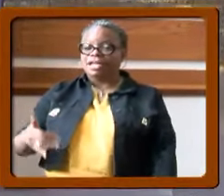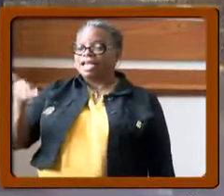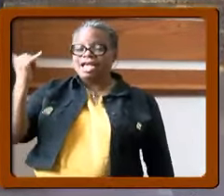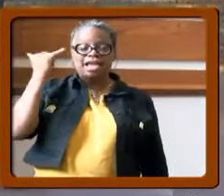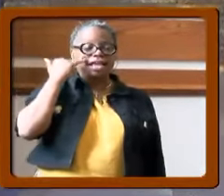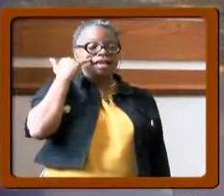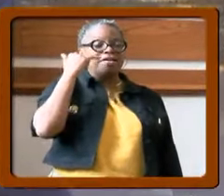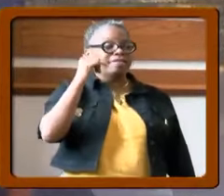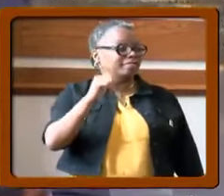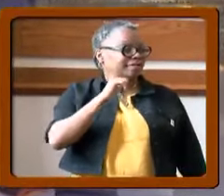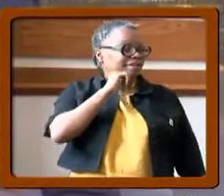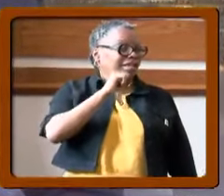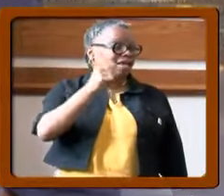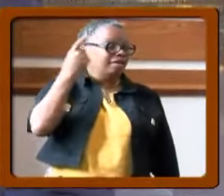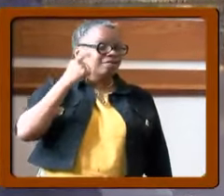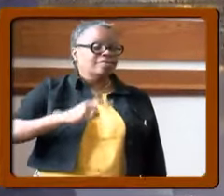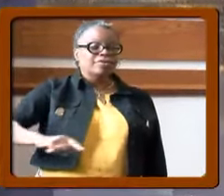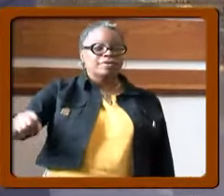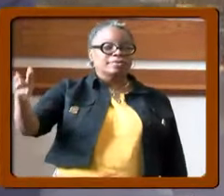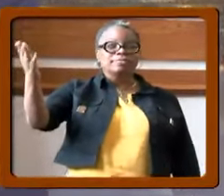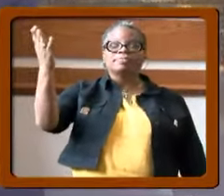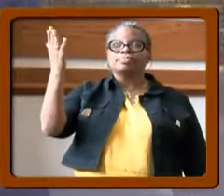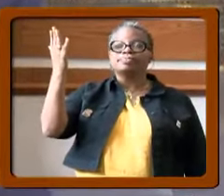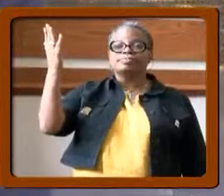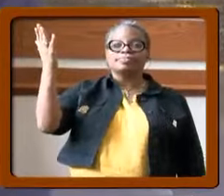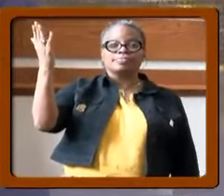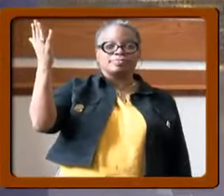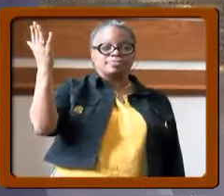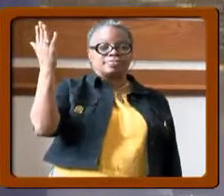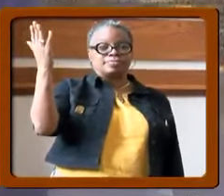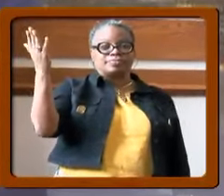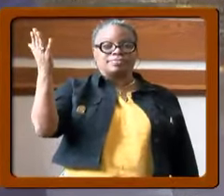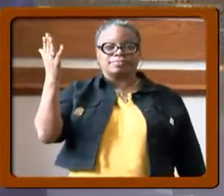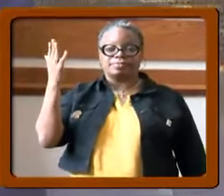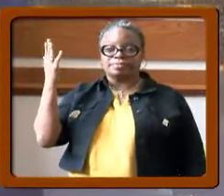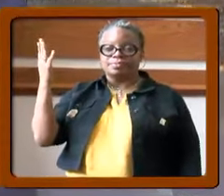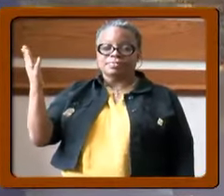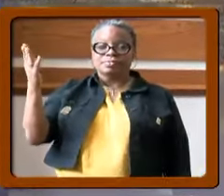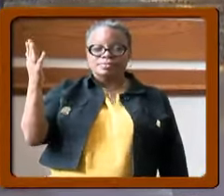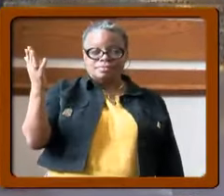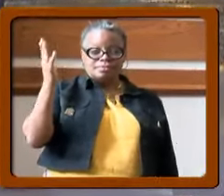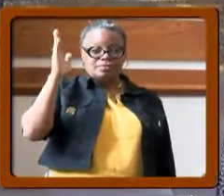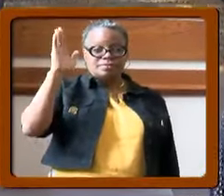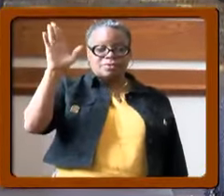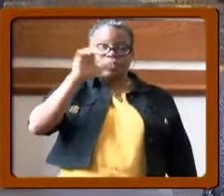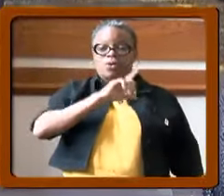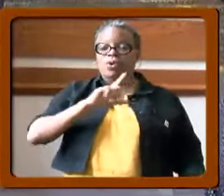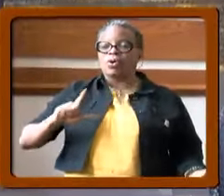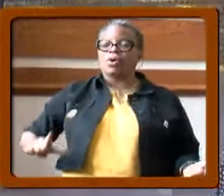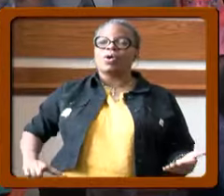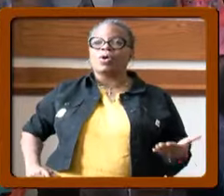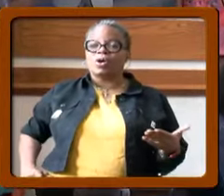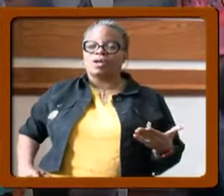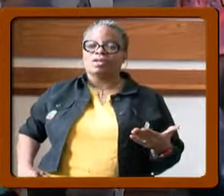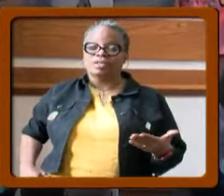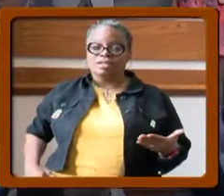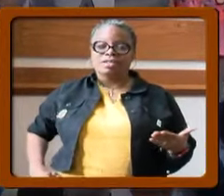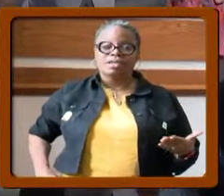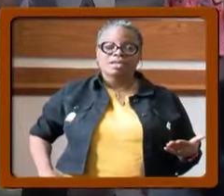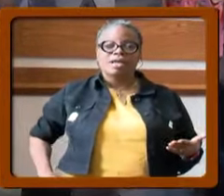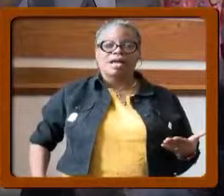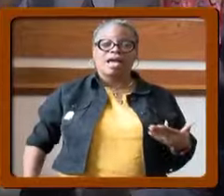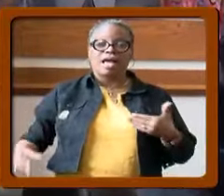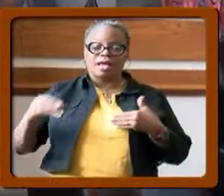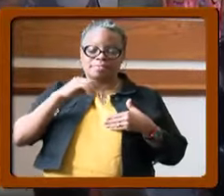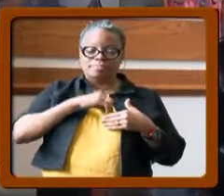oh, my brother. Not been for the Lord